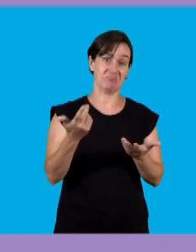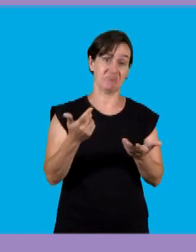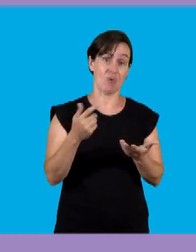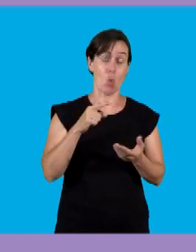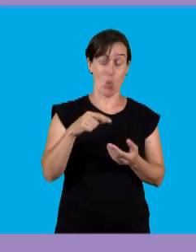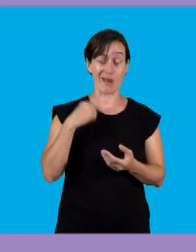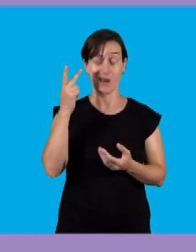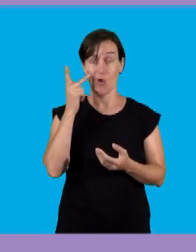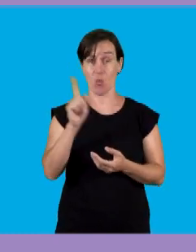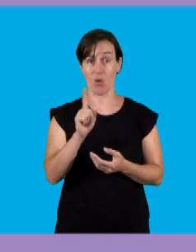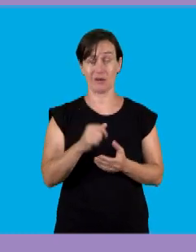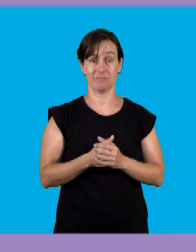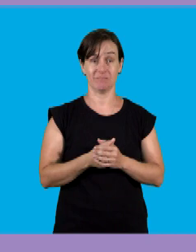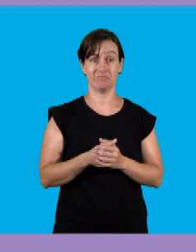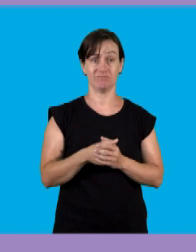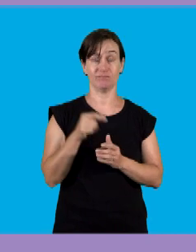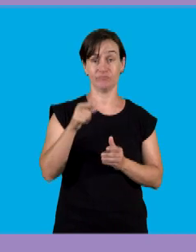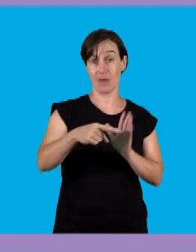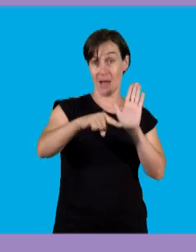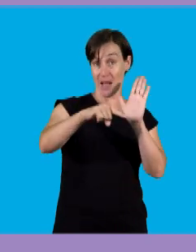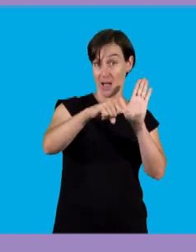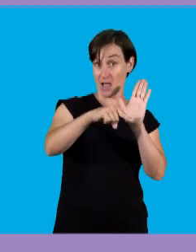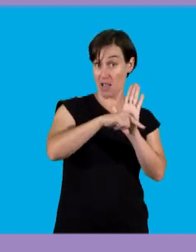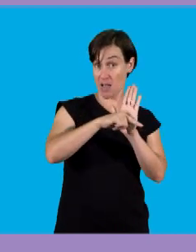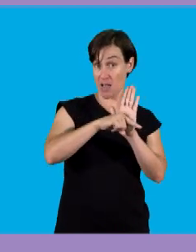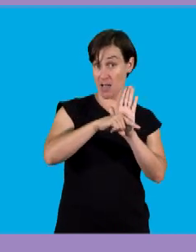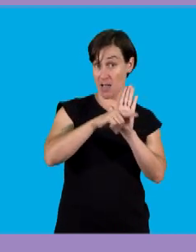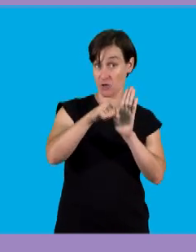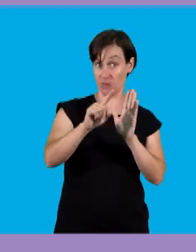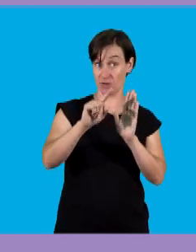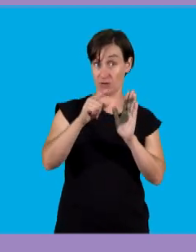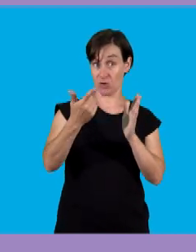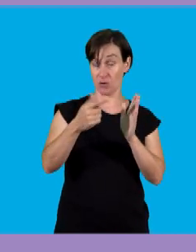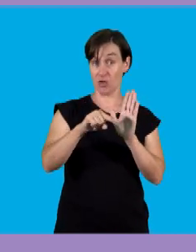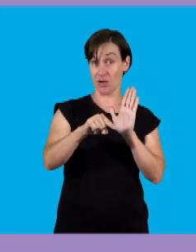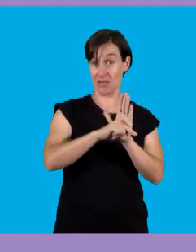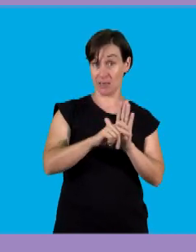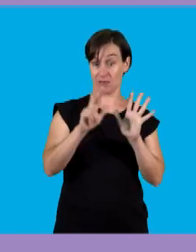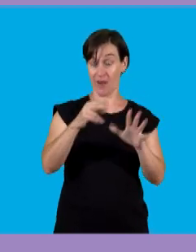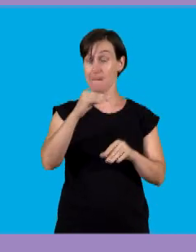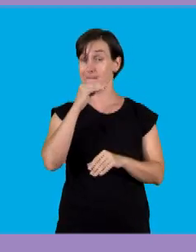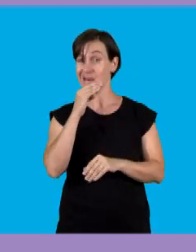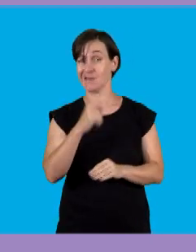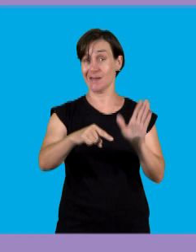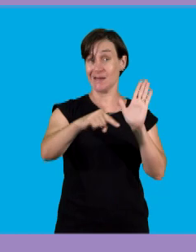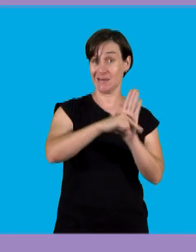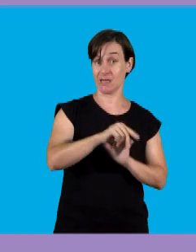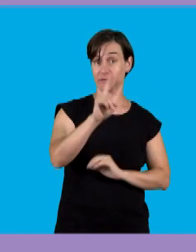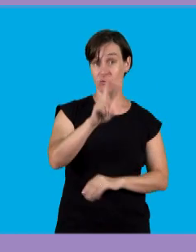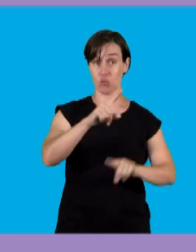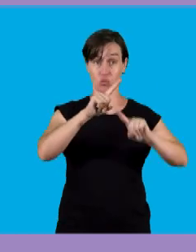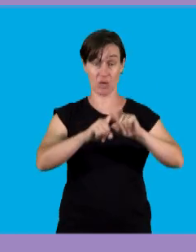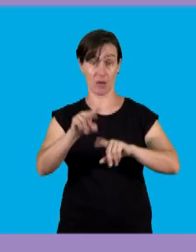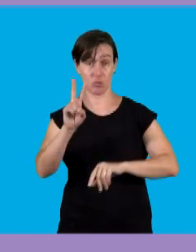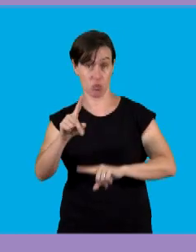that we know that the first 8 there was going to give us a 2